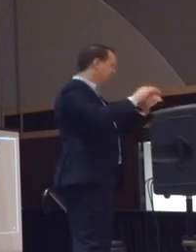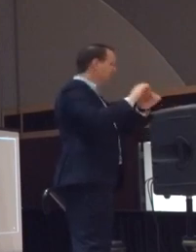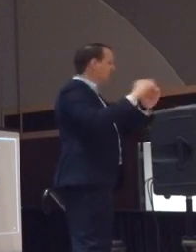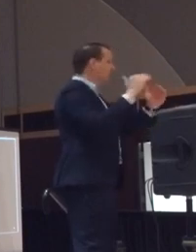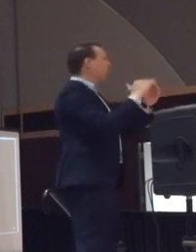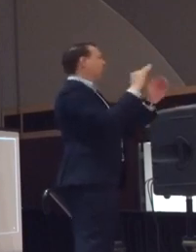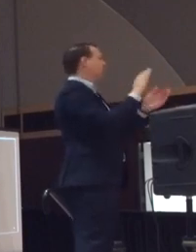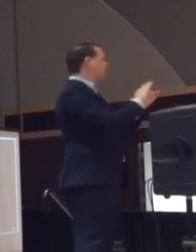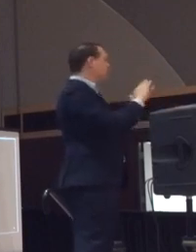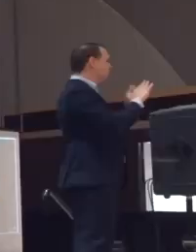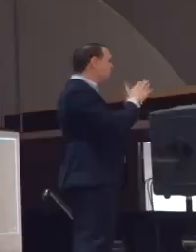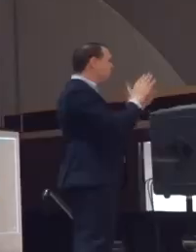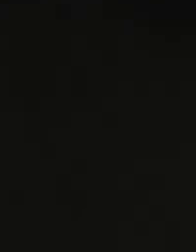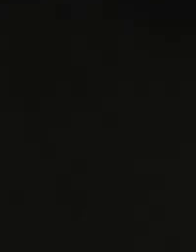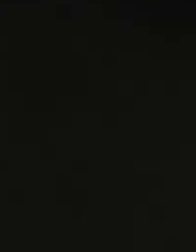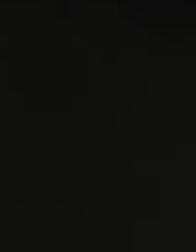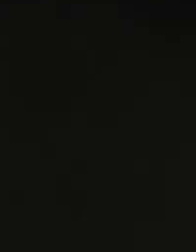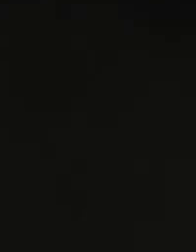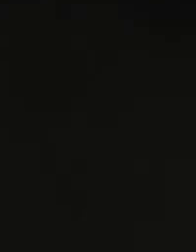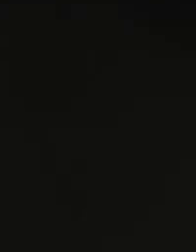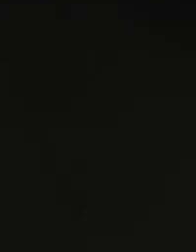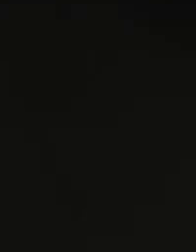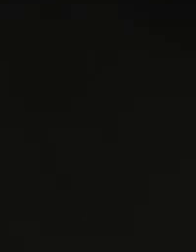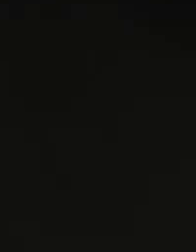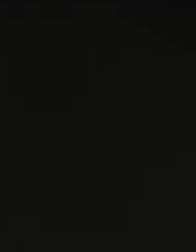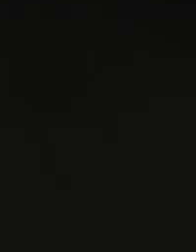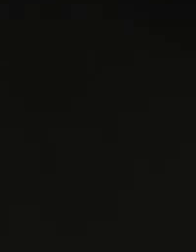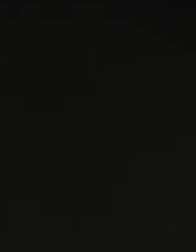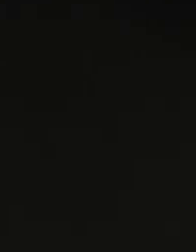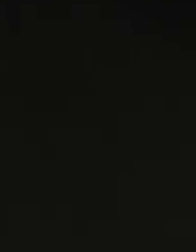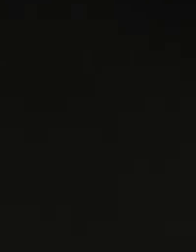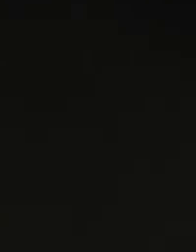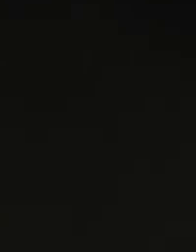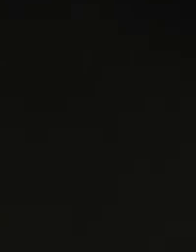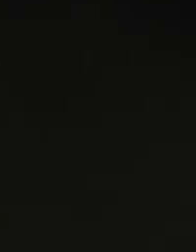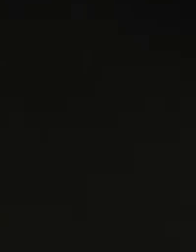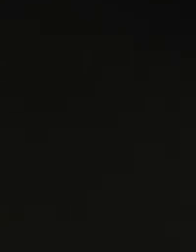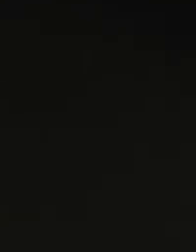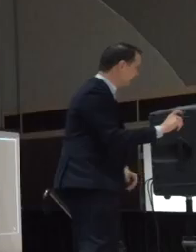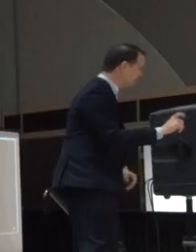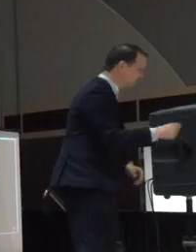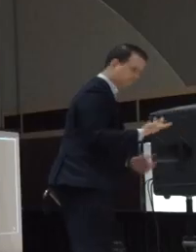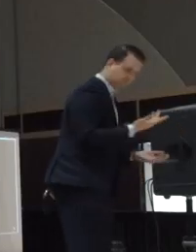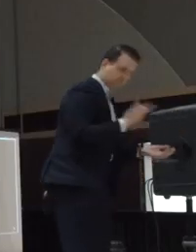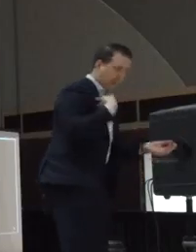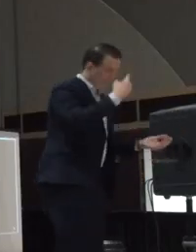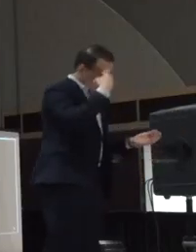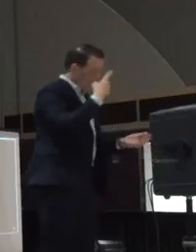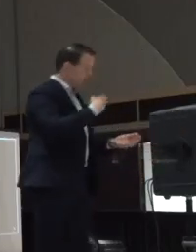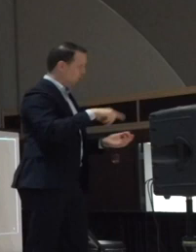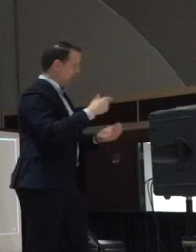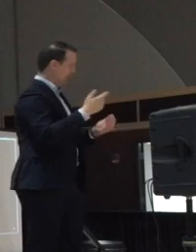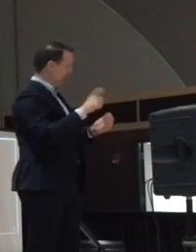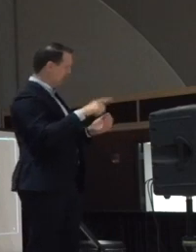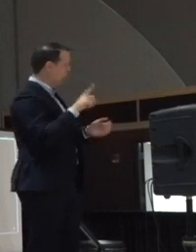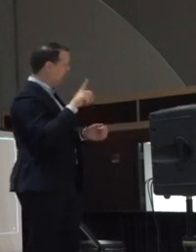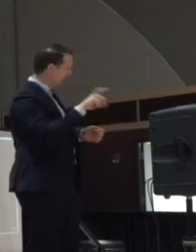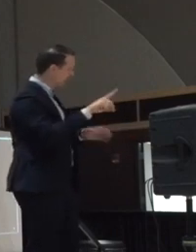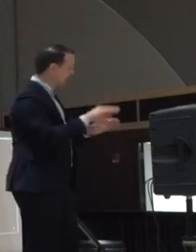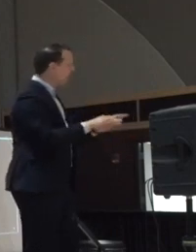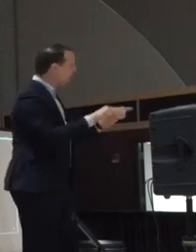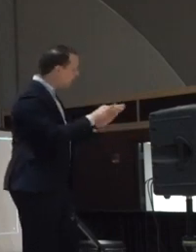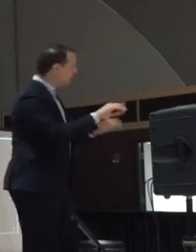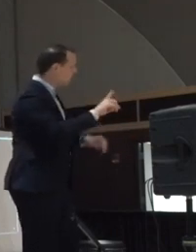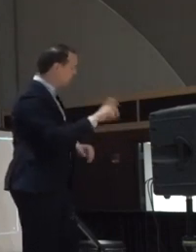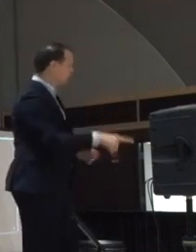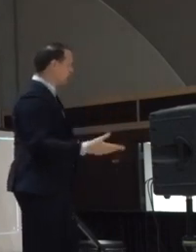community college associate's degree. Would she be able to do that today? I think we've got to ask really important